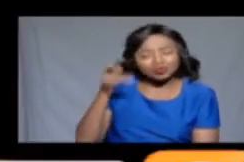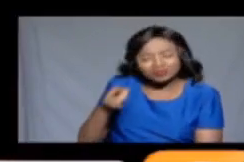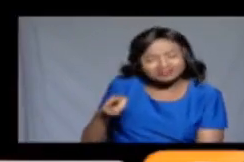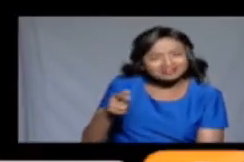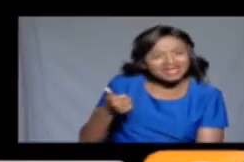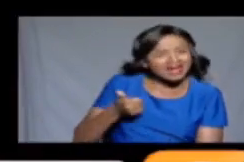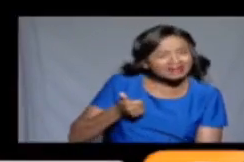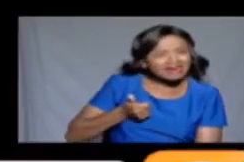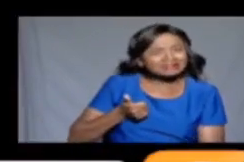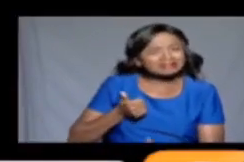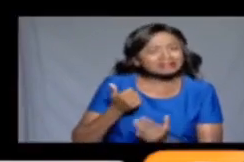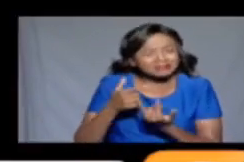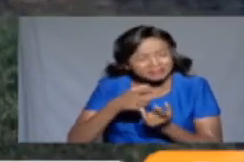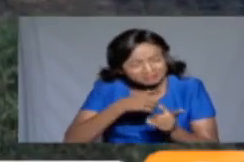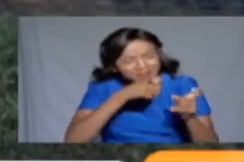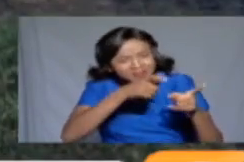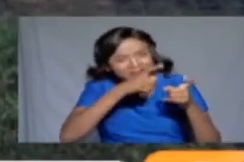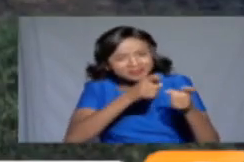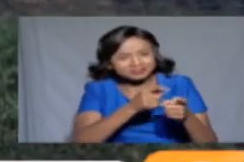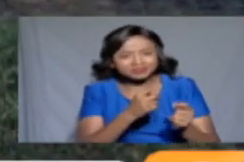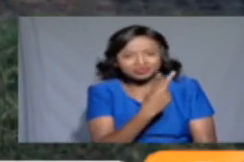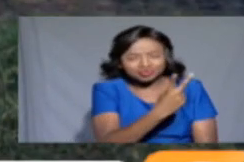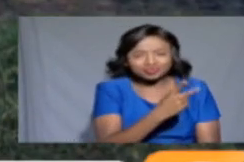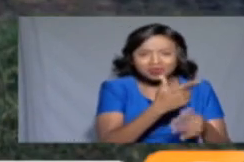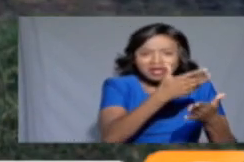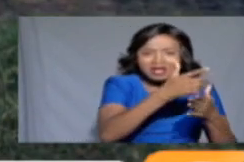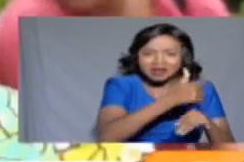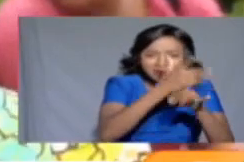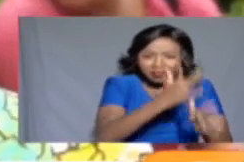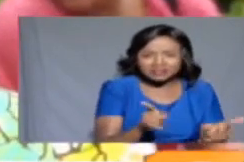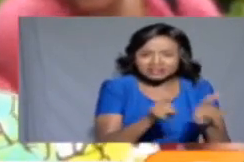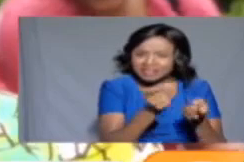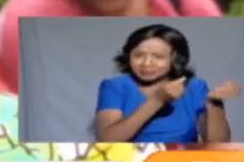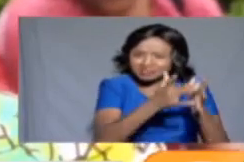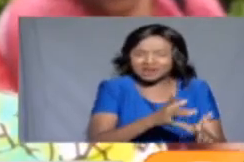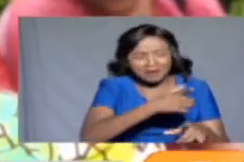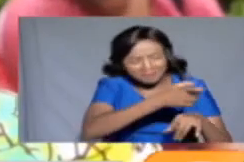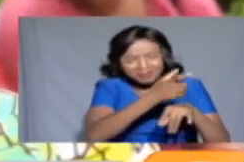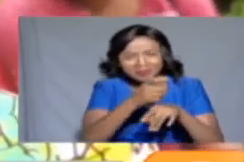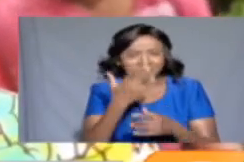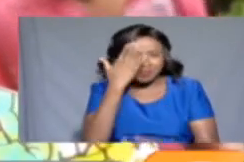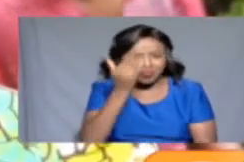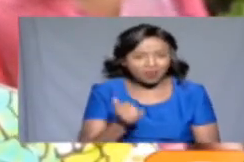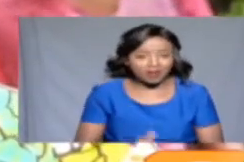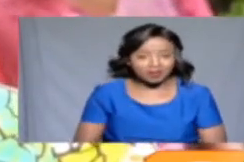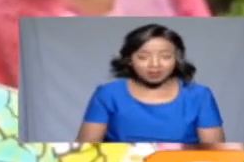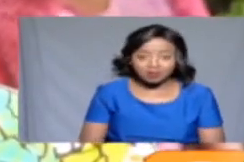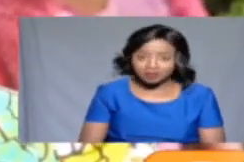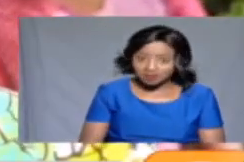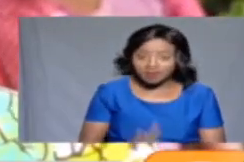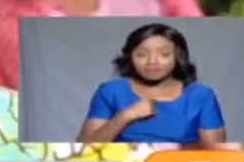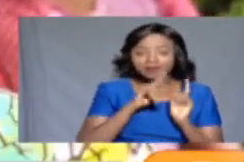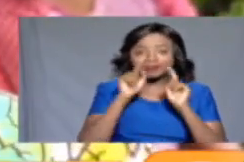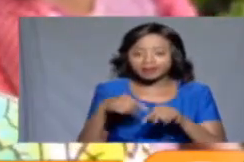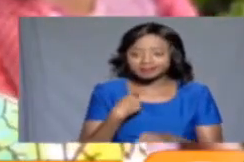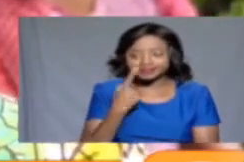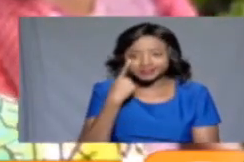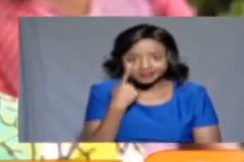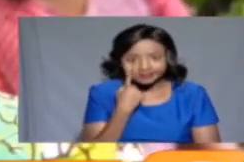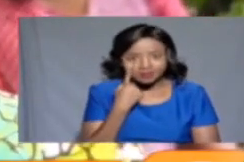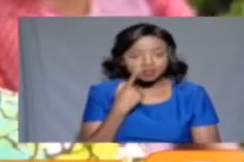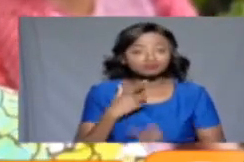the assault of two journalists from KTN News and their driver. Kitu niliona hapa, iku nifuraisa sana.